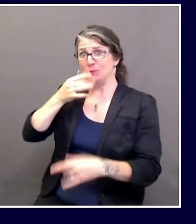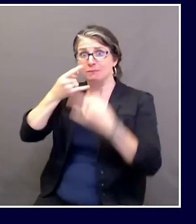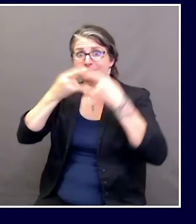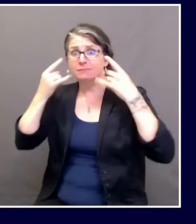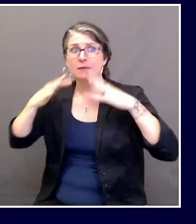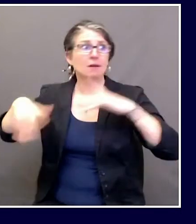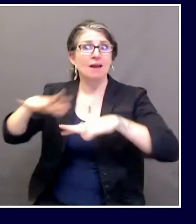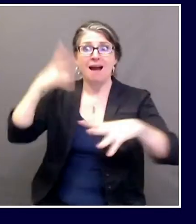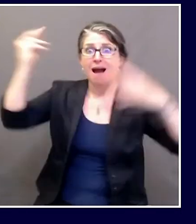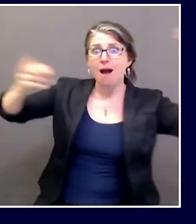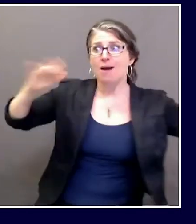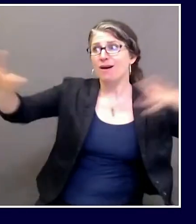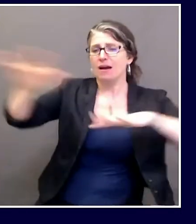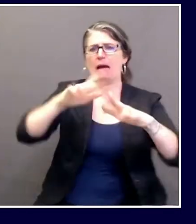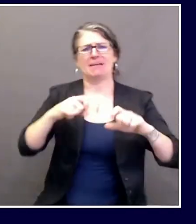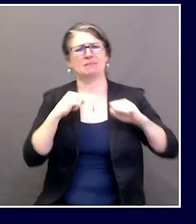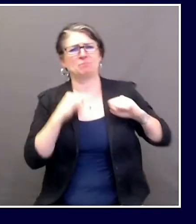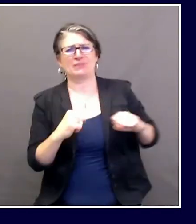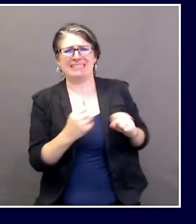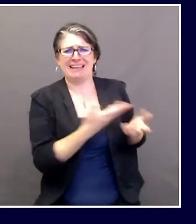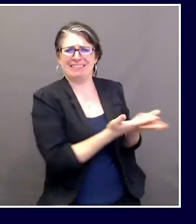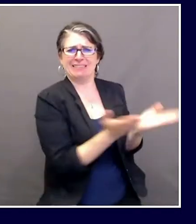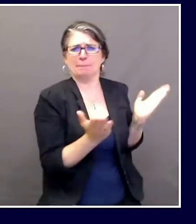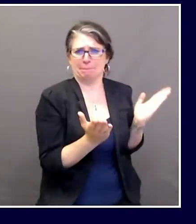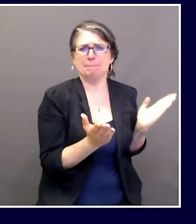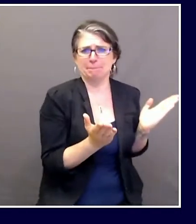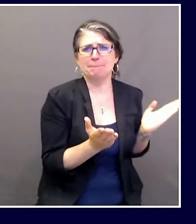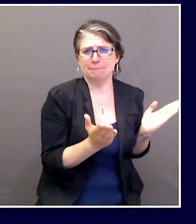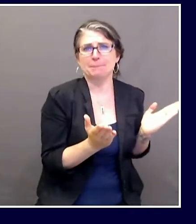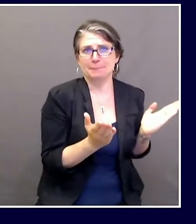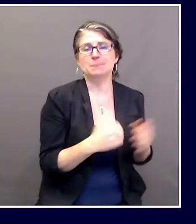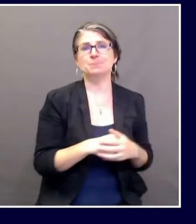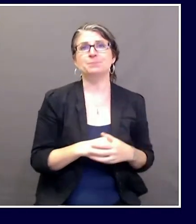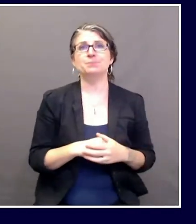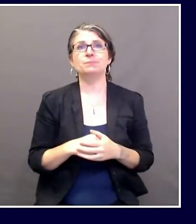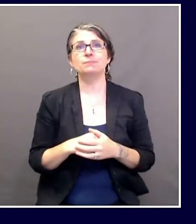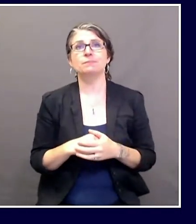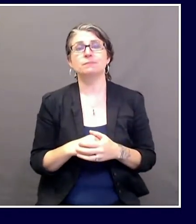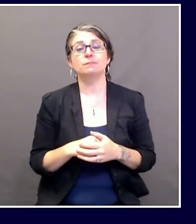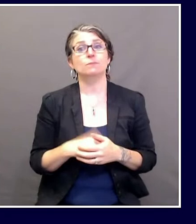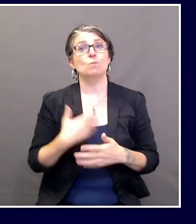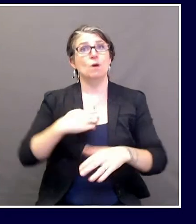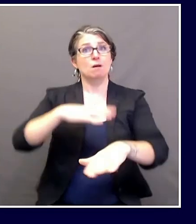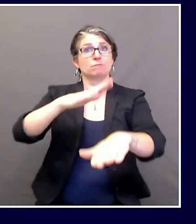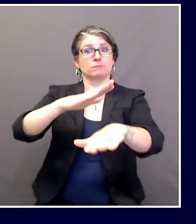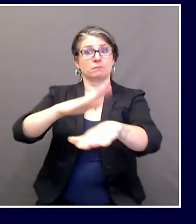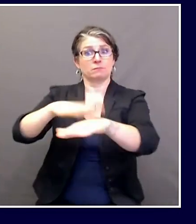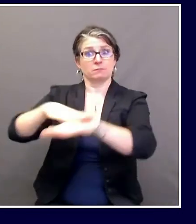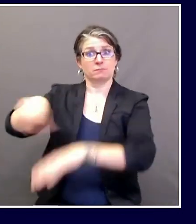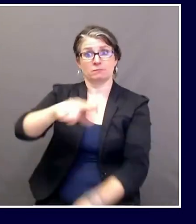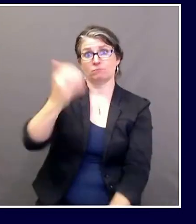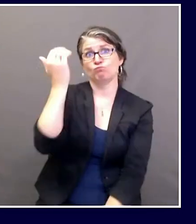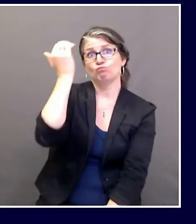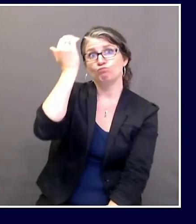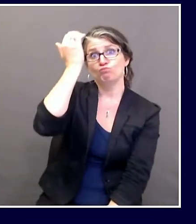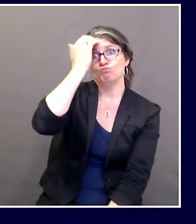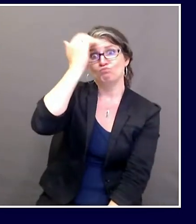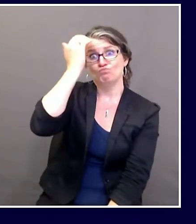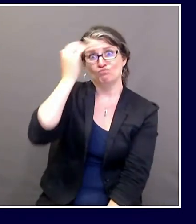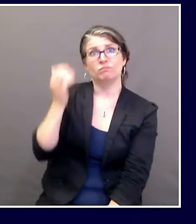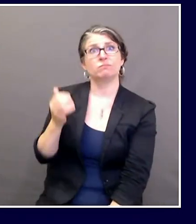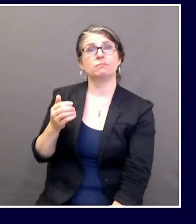symptoms appear, allowing them to isolate to limit the number of additional people affected. Getting a test when you have a